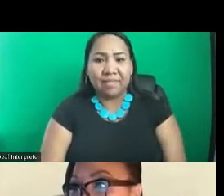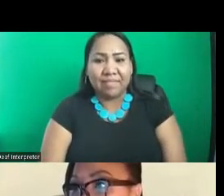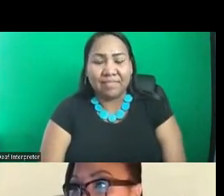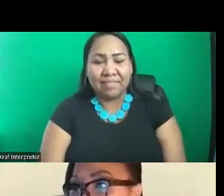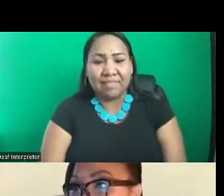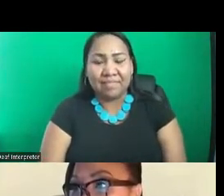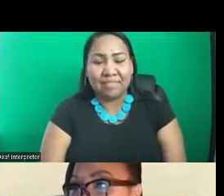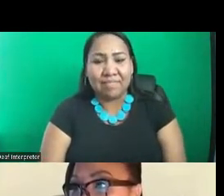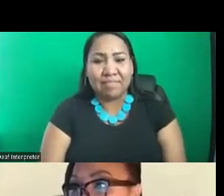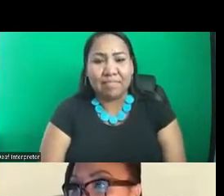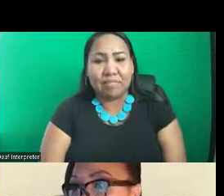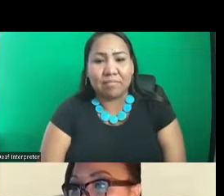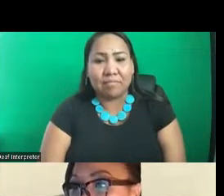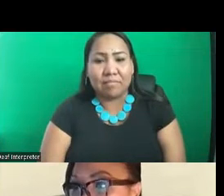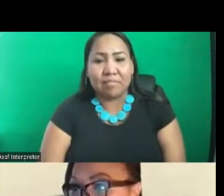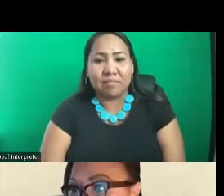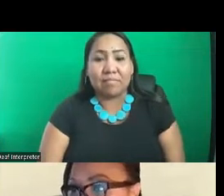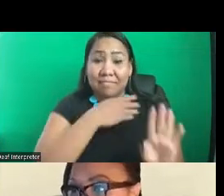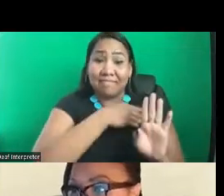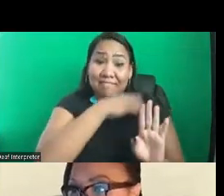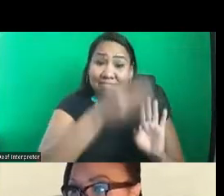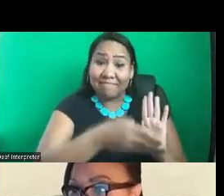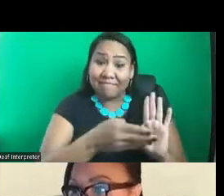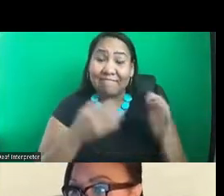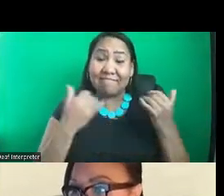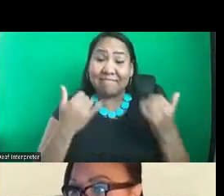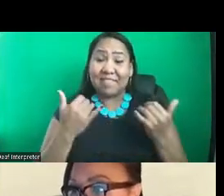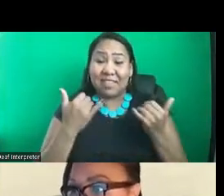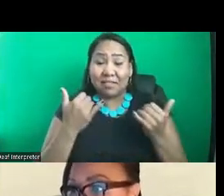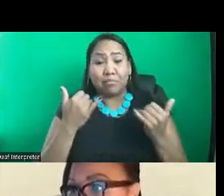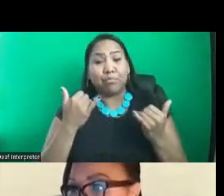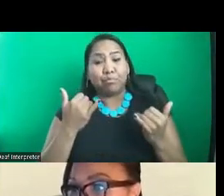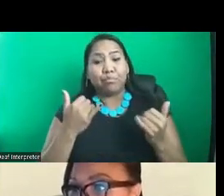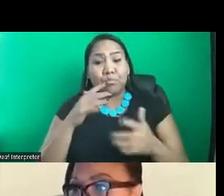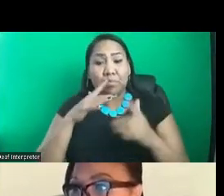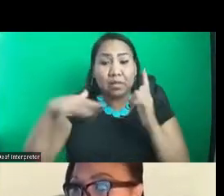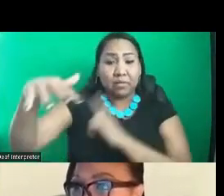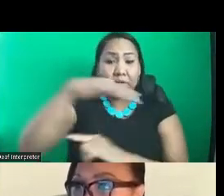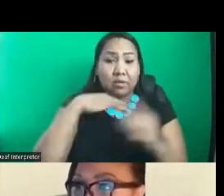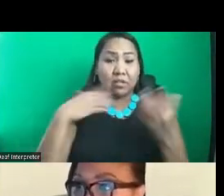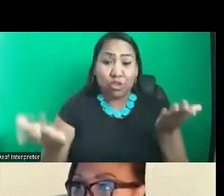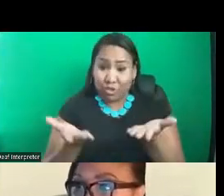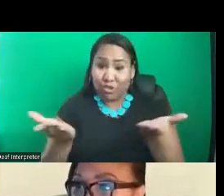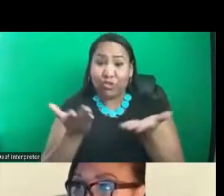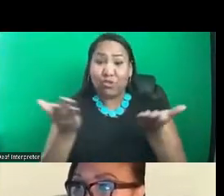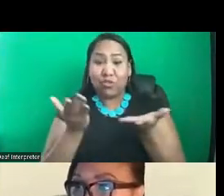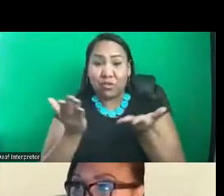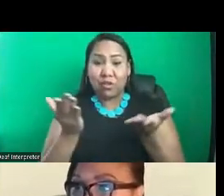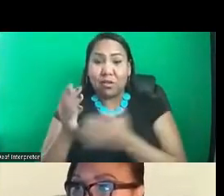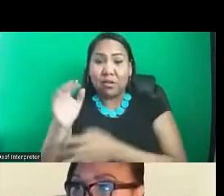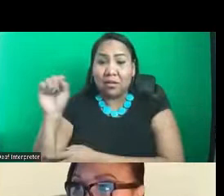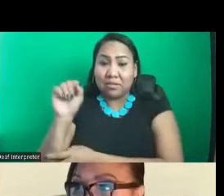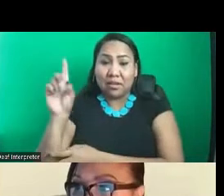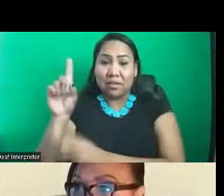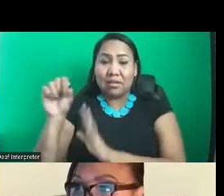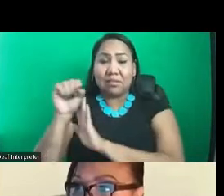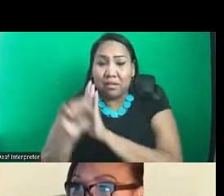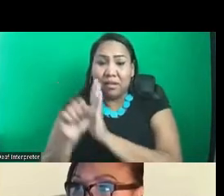So we created this atmosphere here at South Dakota State University where students could